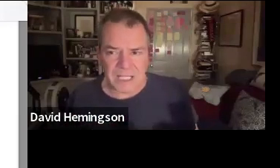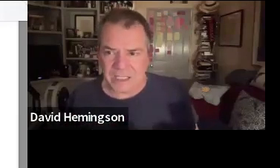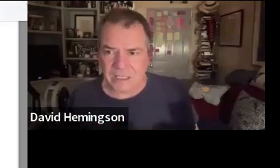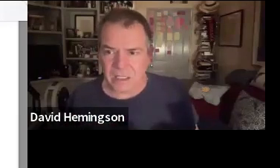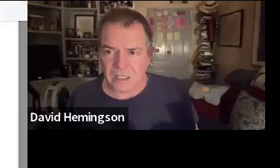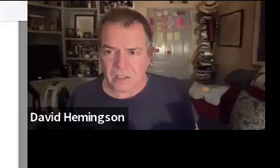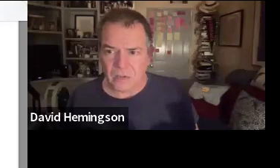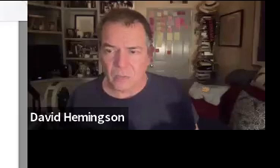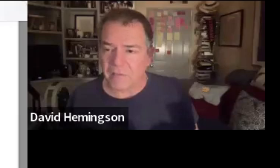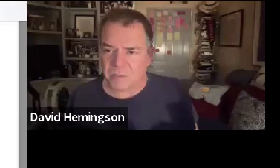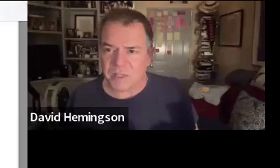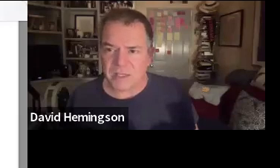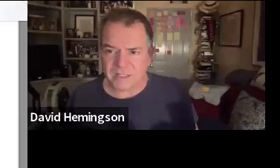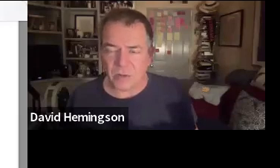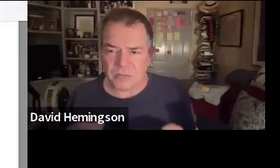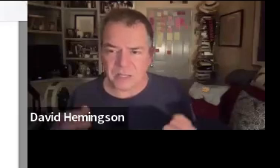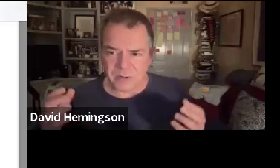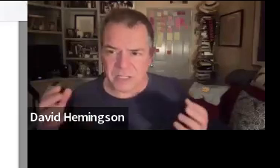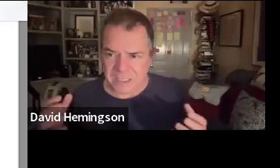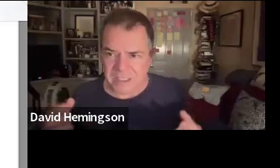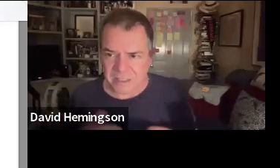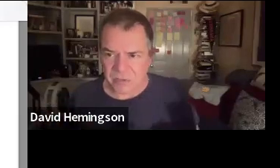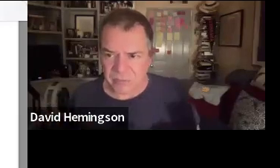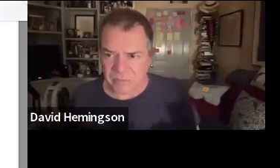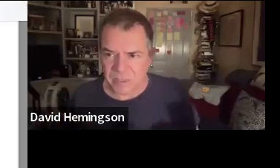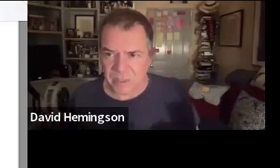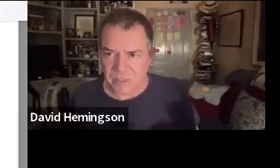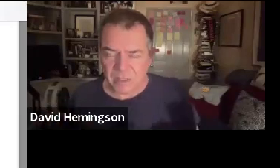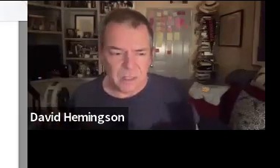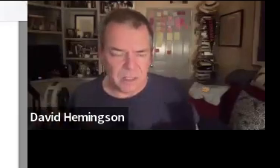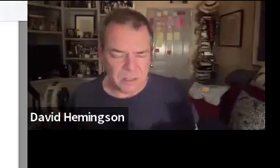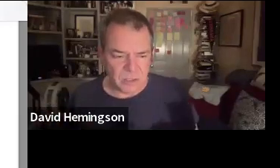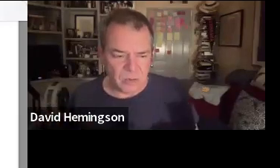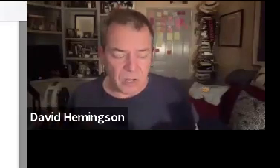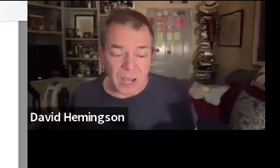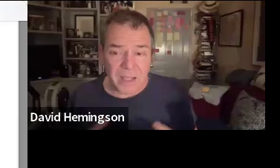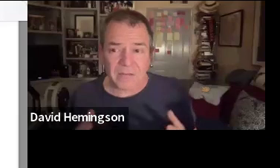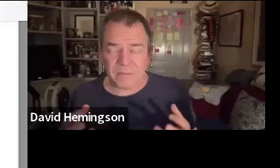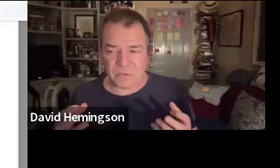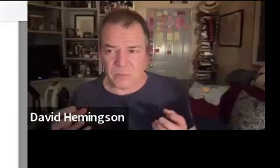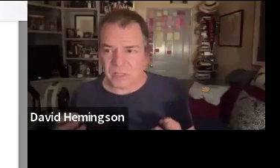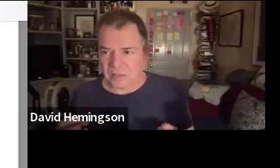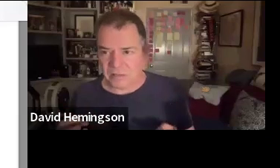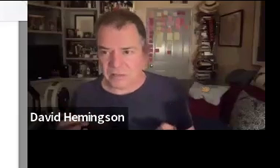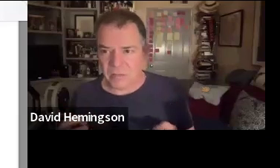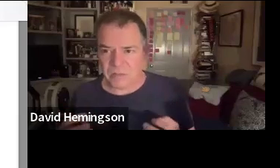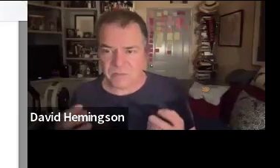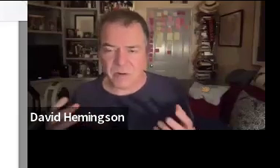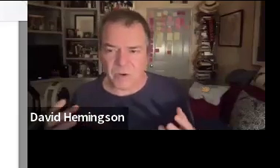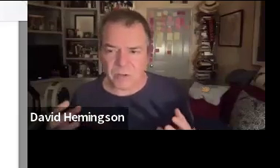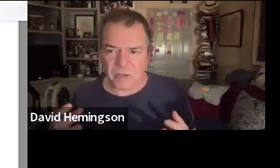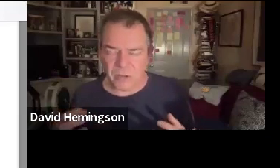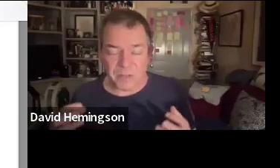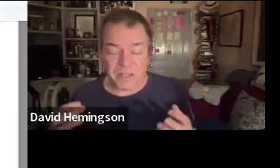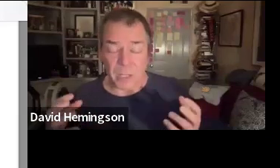very eclectic way of speaking, and it's almost like a very 19th century way of speaking. And so I kind of absorbed it. So I was a